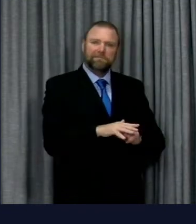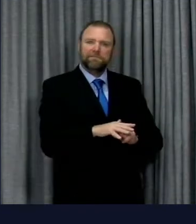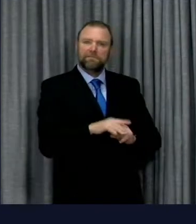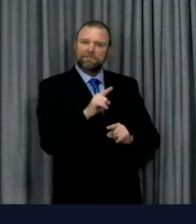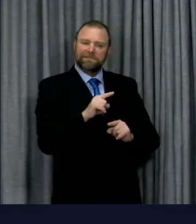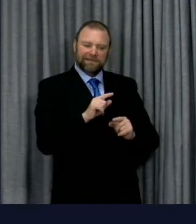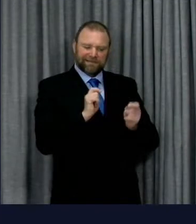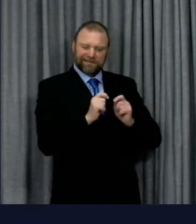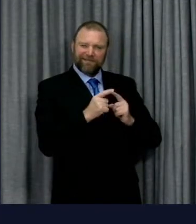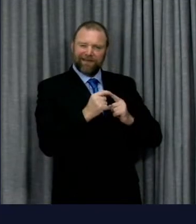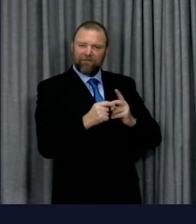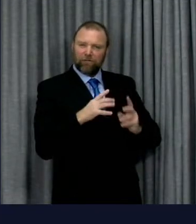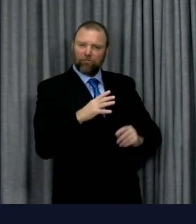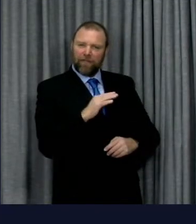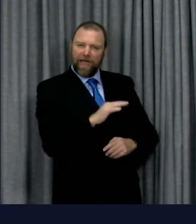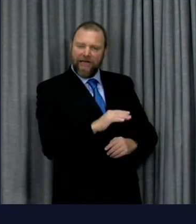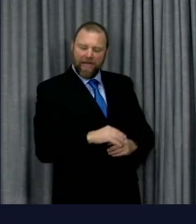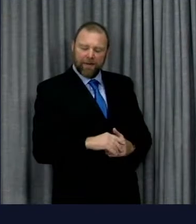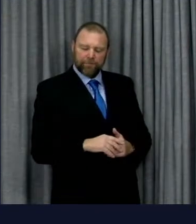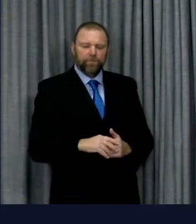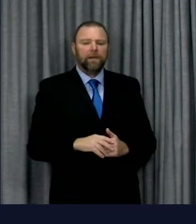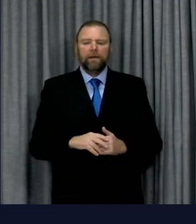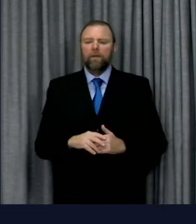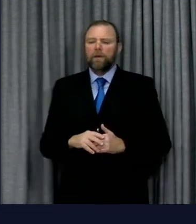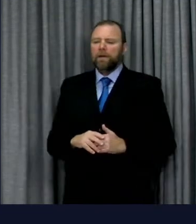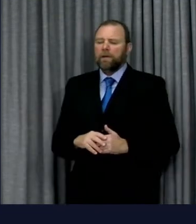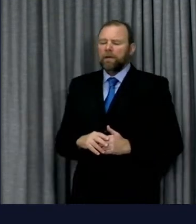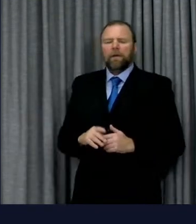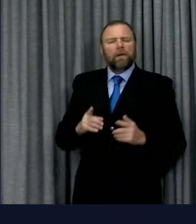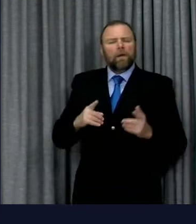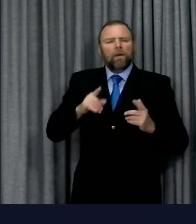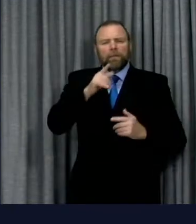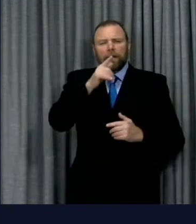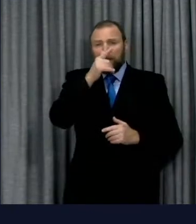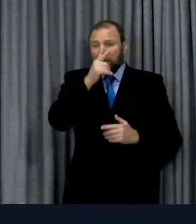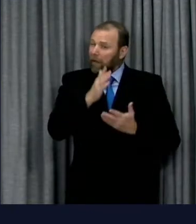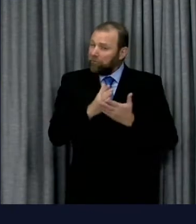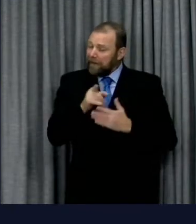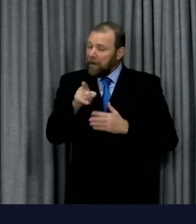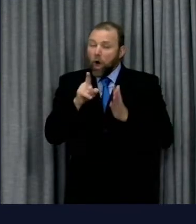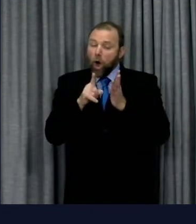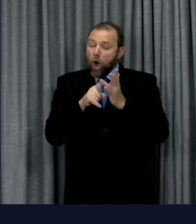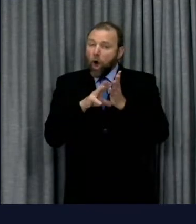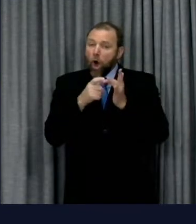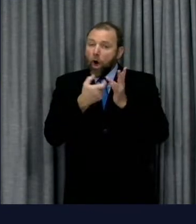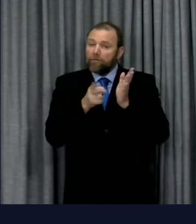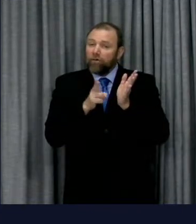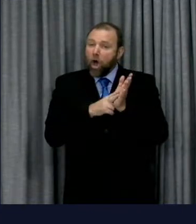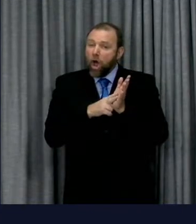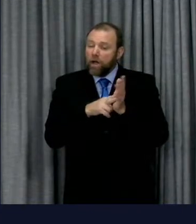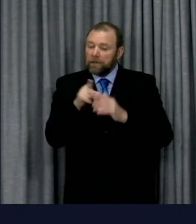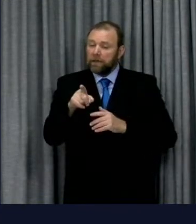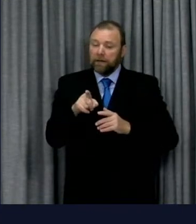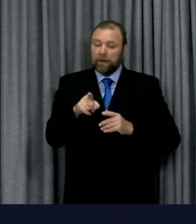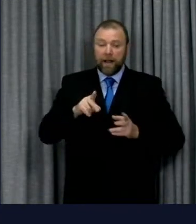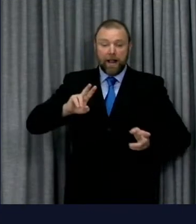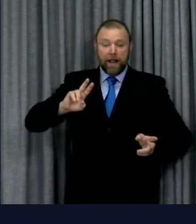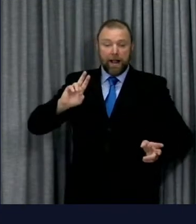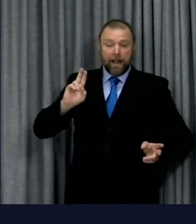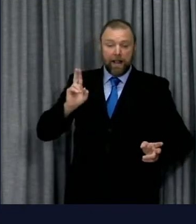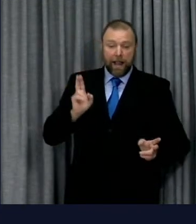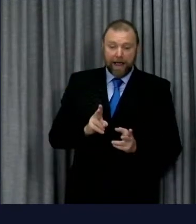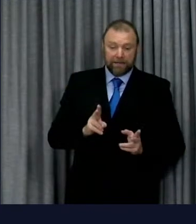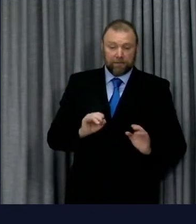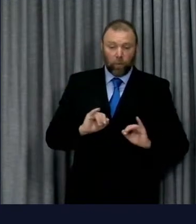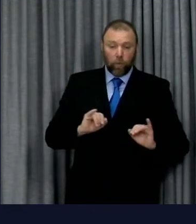pre-existing variants. Now, we were lucky in some ways with Omicron. It was less severe than